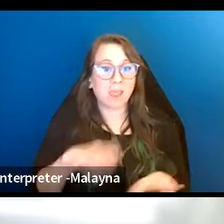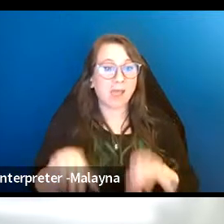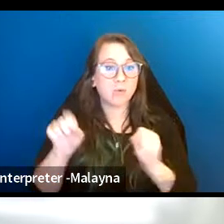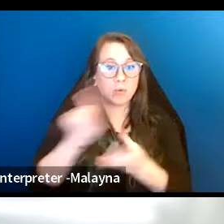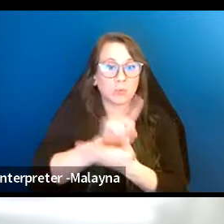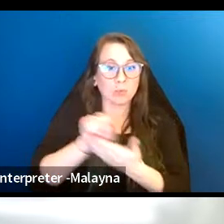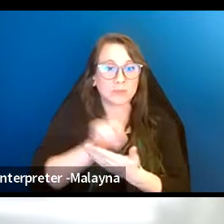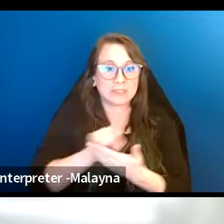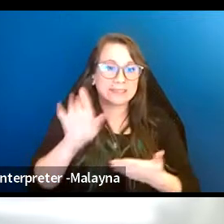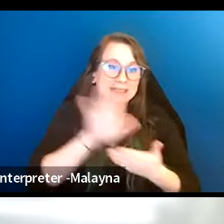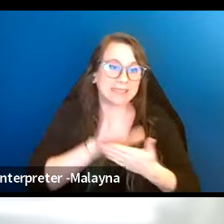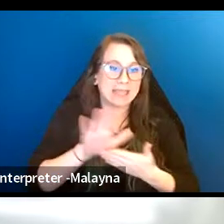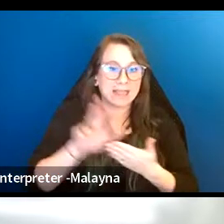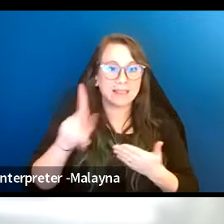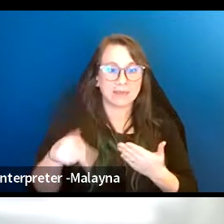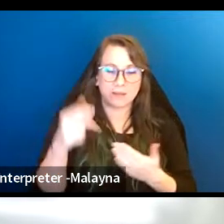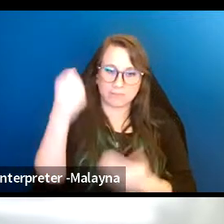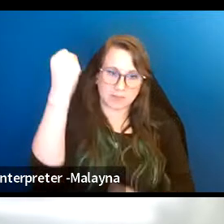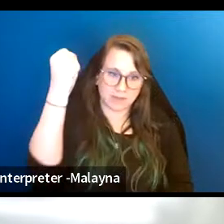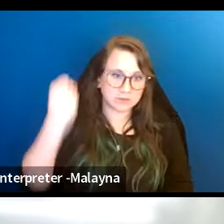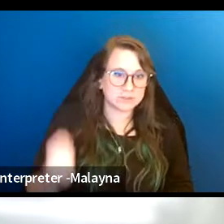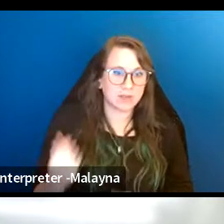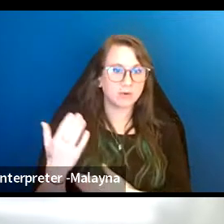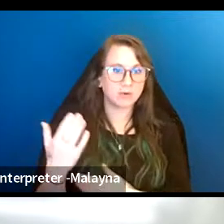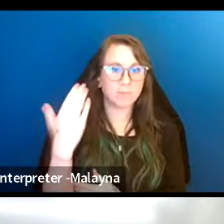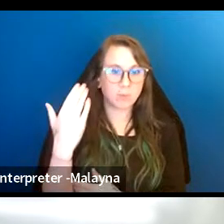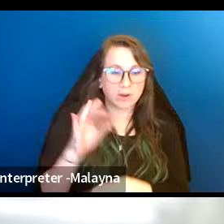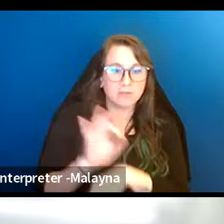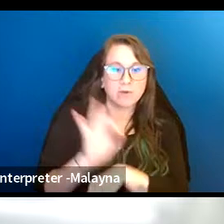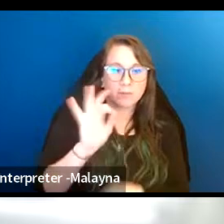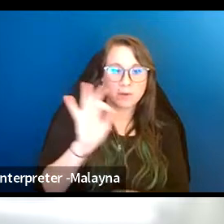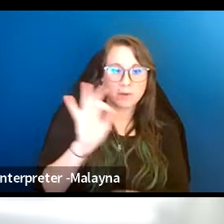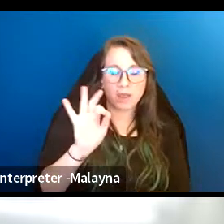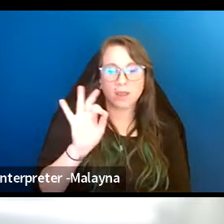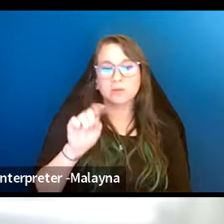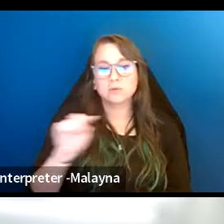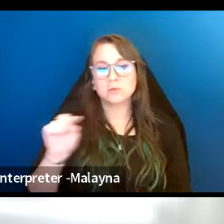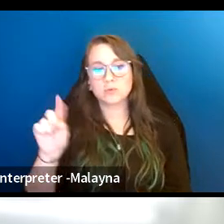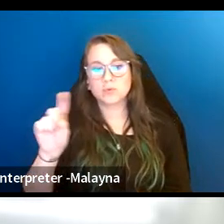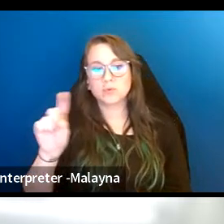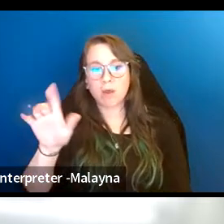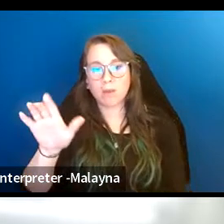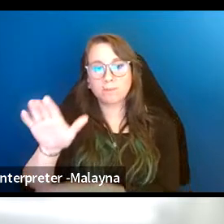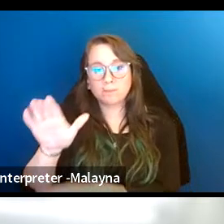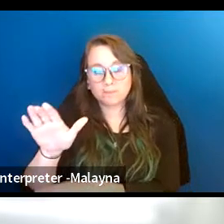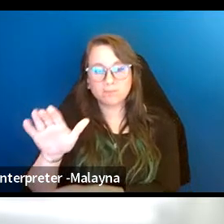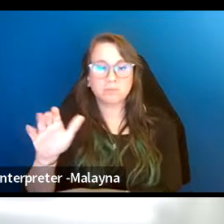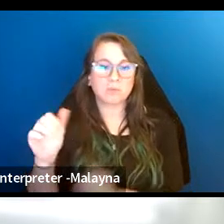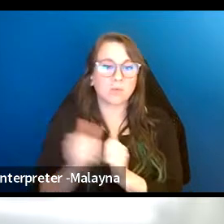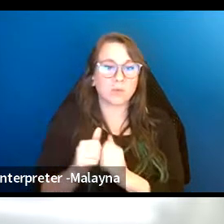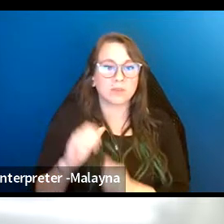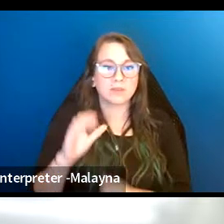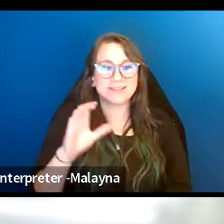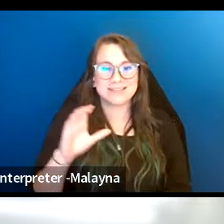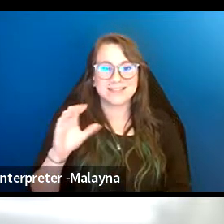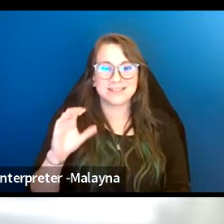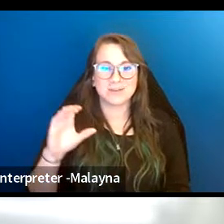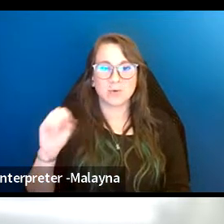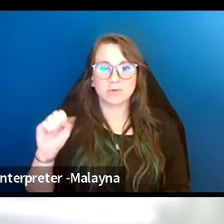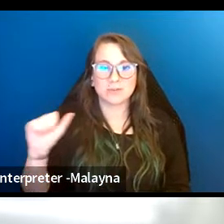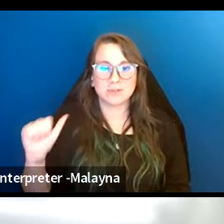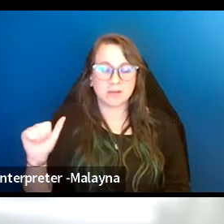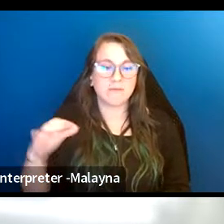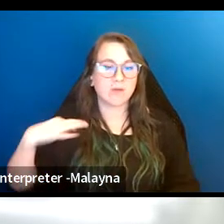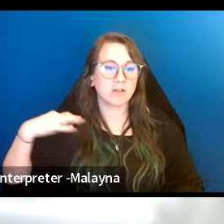cleanups every Saturday morning from 9 a.m. to 1 p.m. with CSOSA volunteers, and it's working